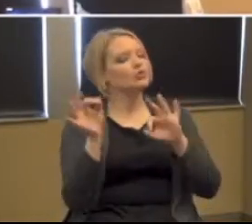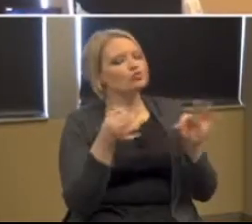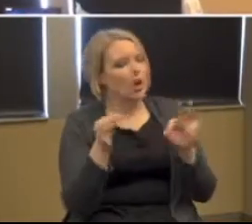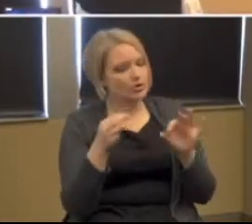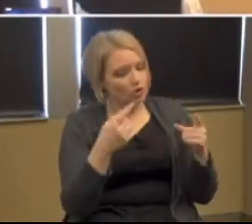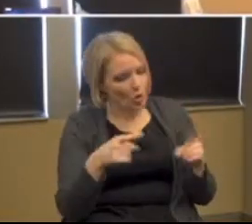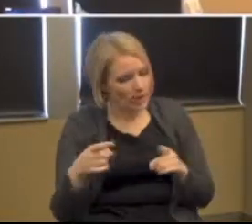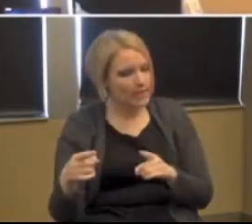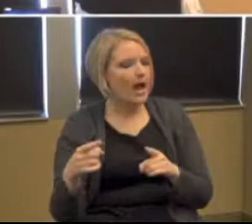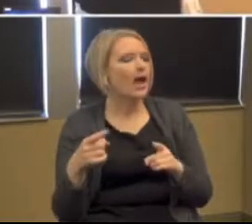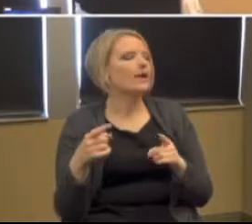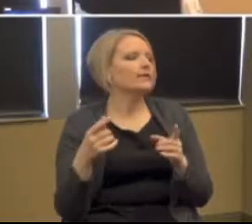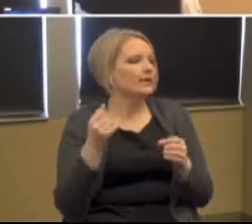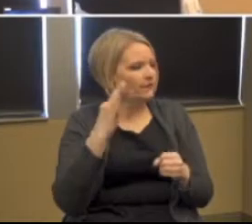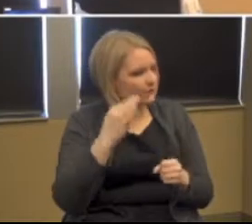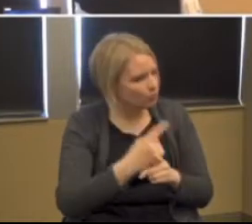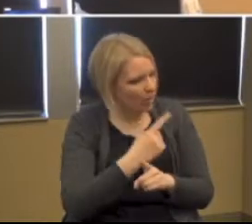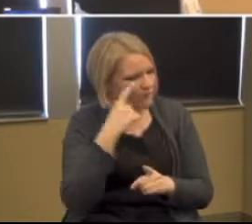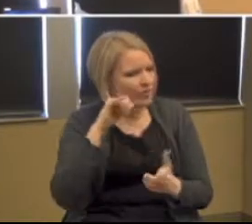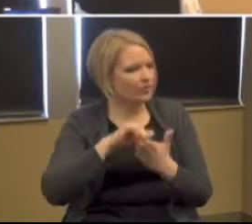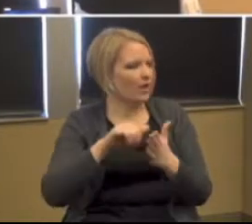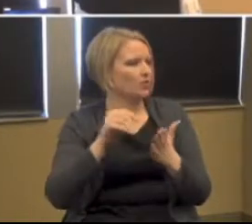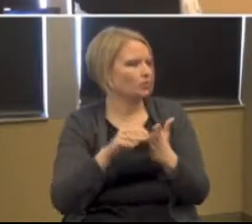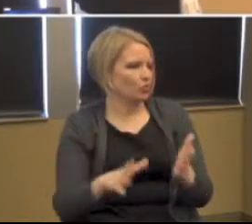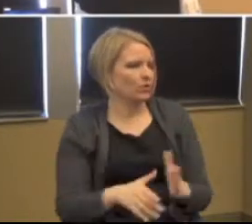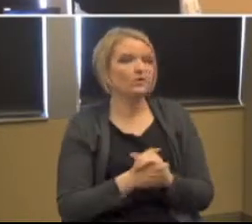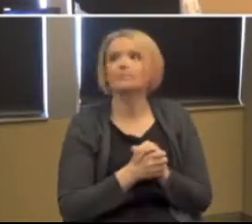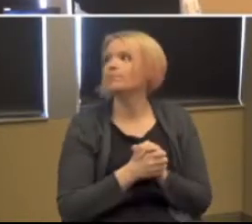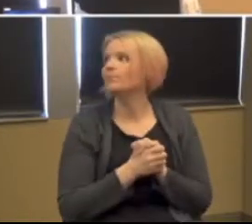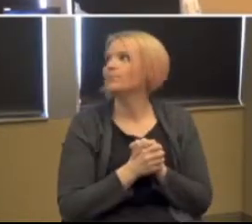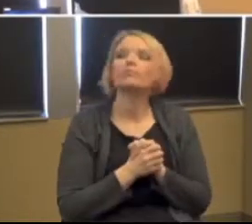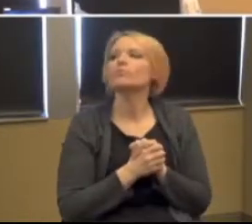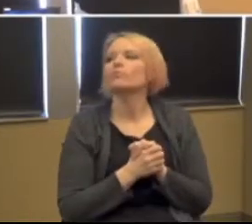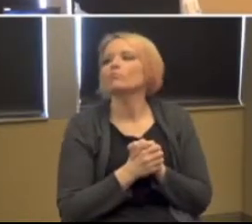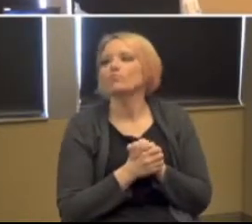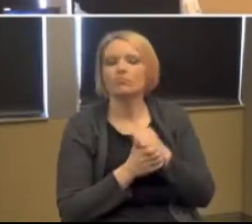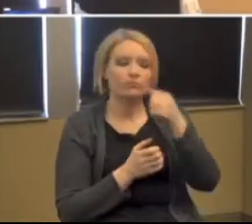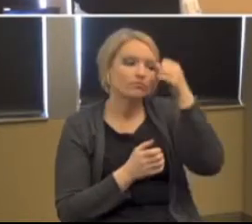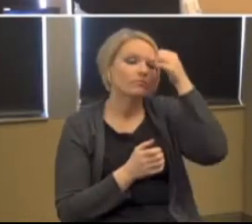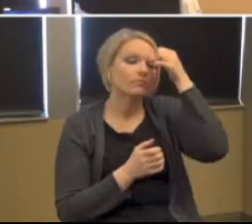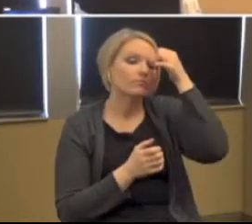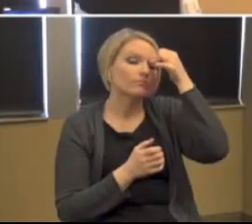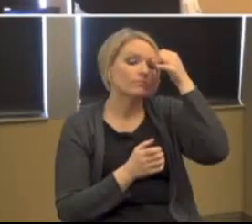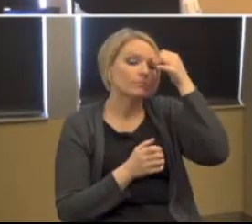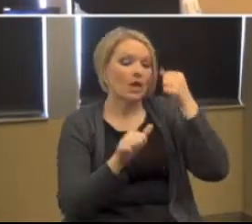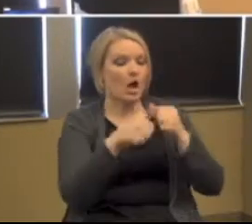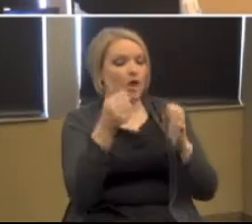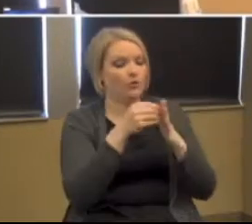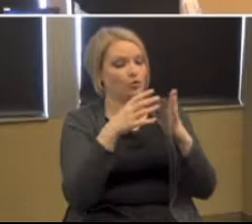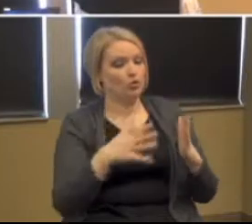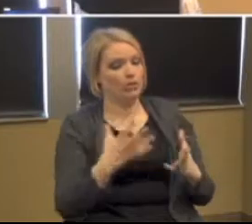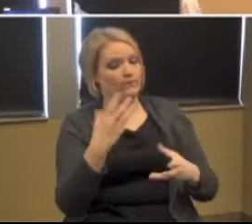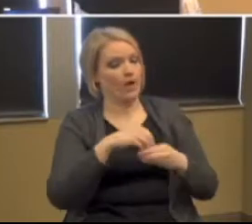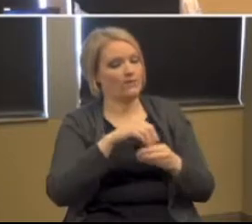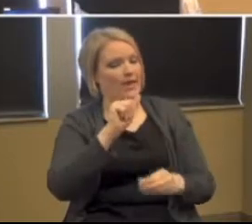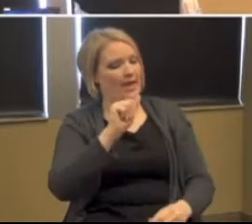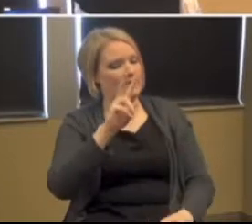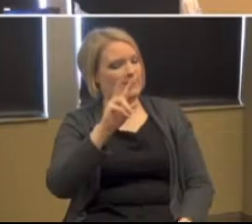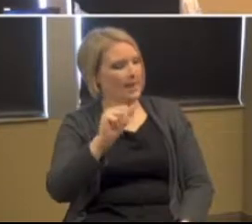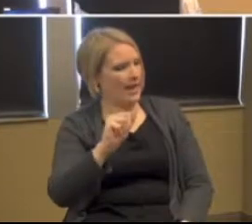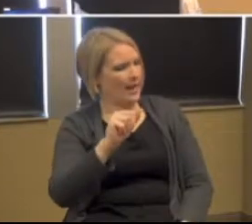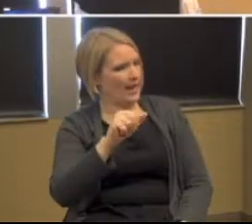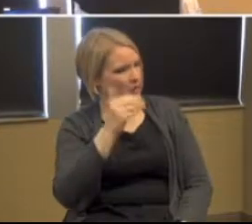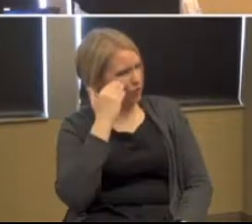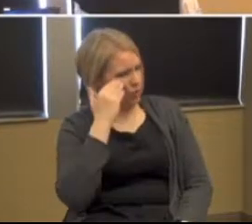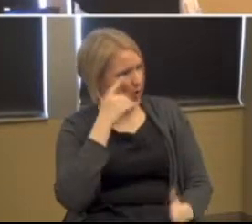is that they really need. We also have worked with a student who was in a very intense ABA program. Are you guys